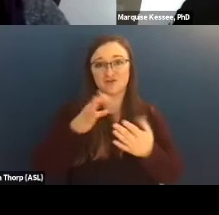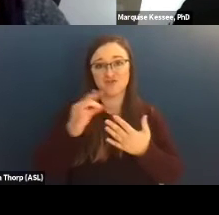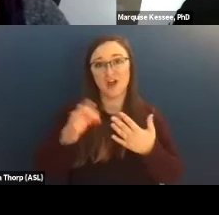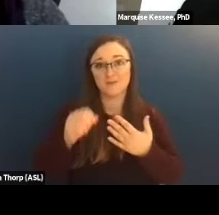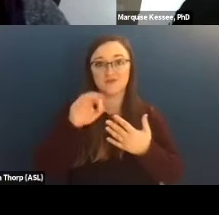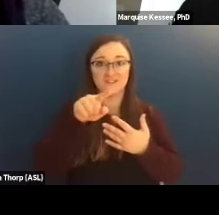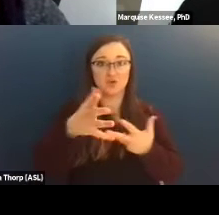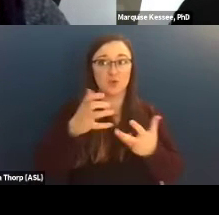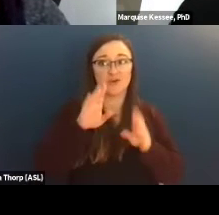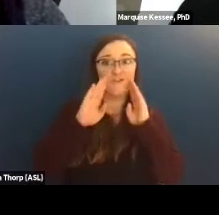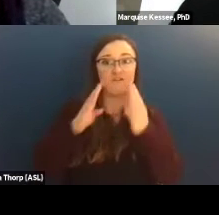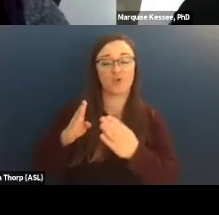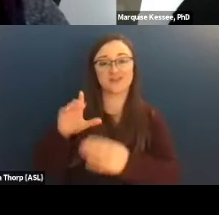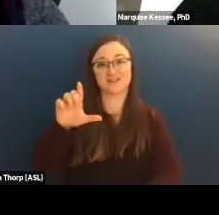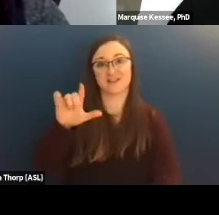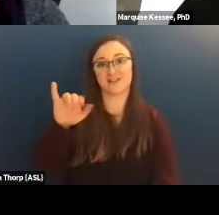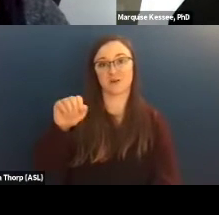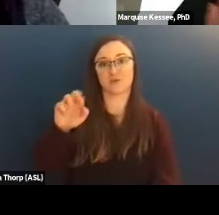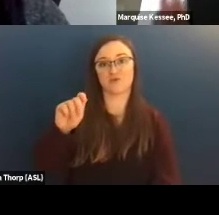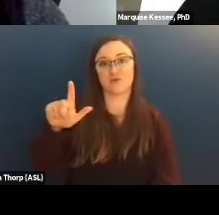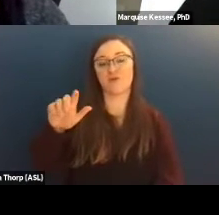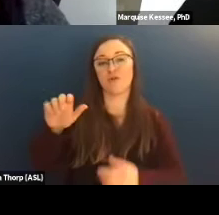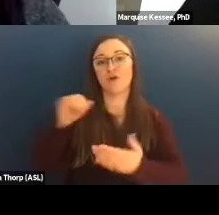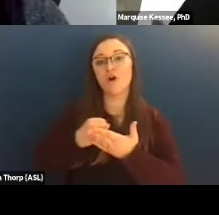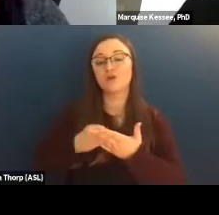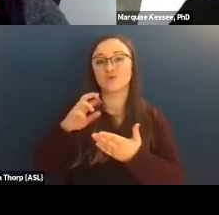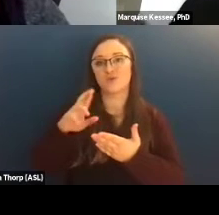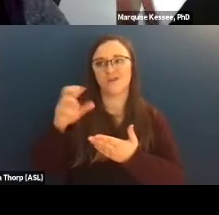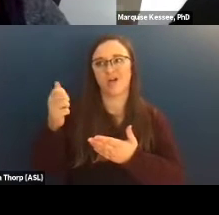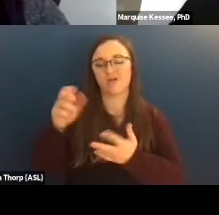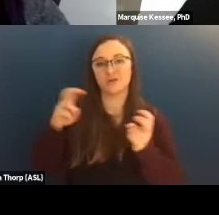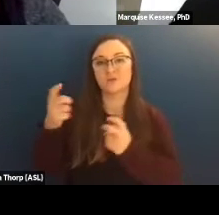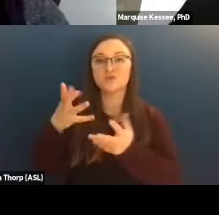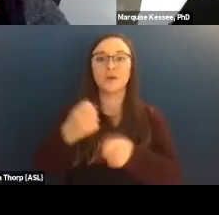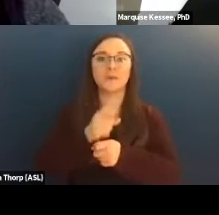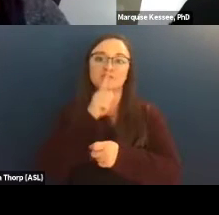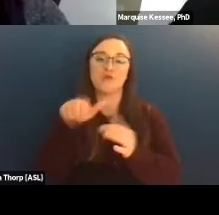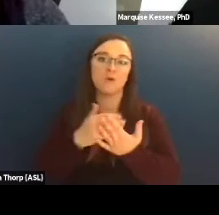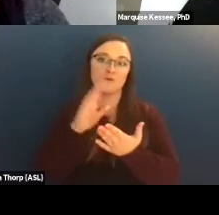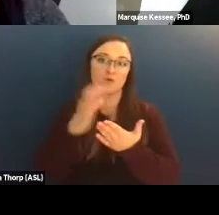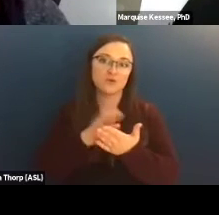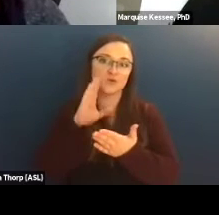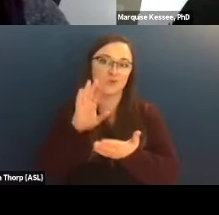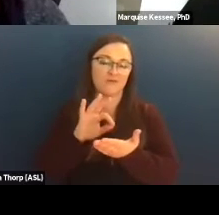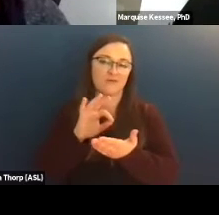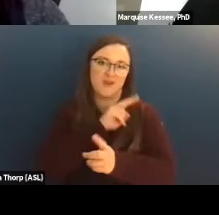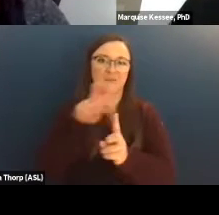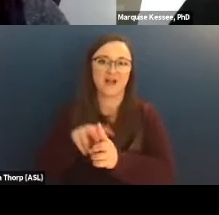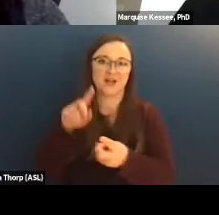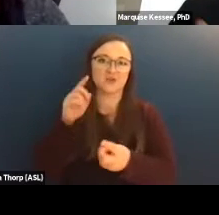liberal arts or some other topic. So you want to make sure that your courses, all of your courses are going to count towards that